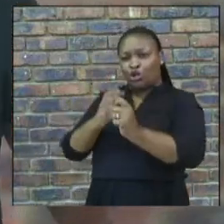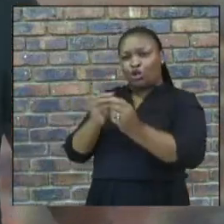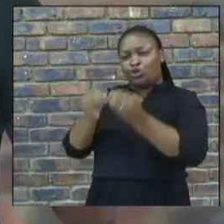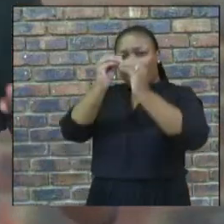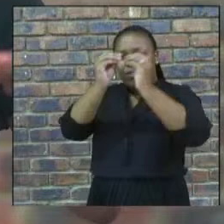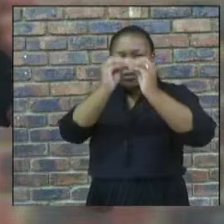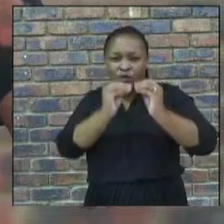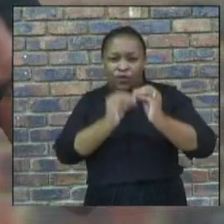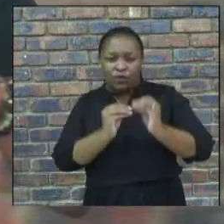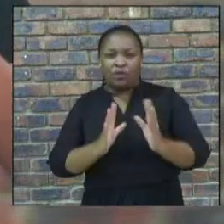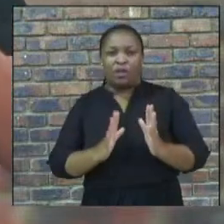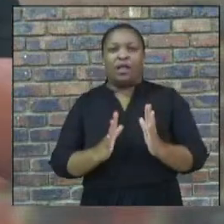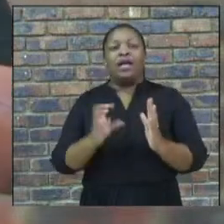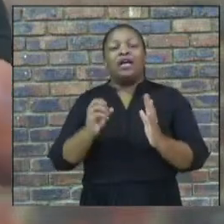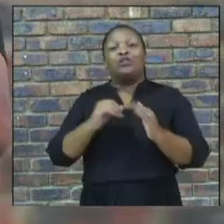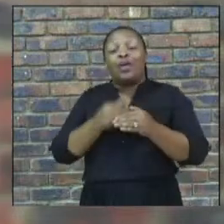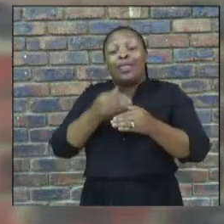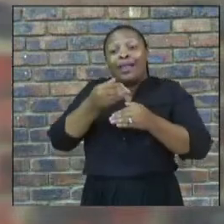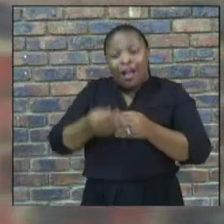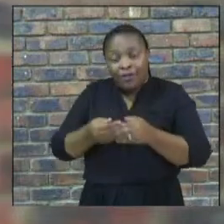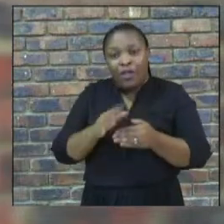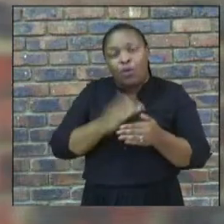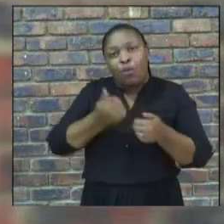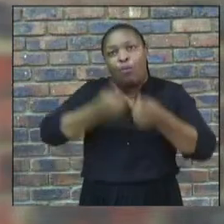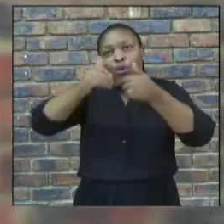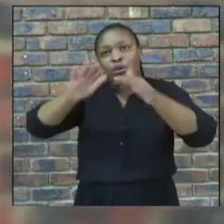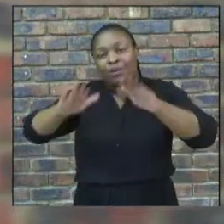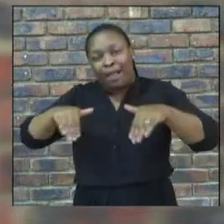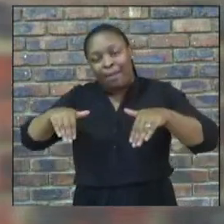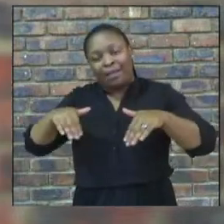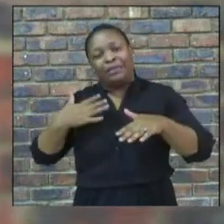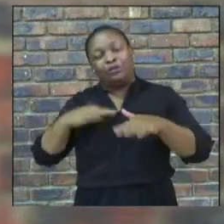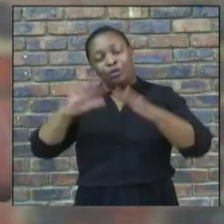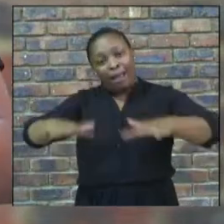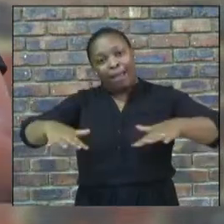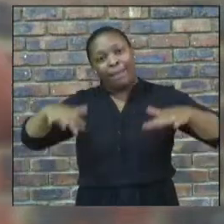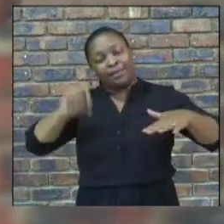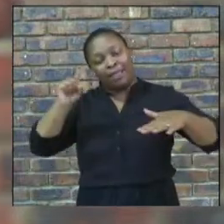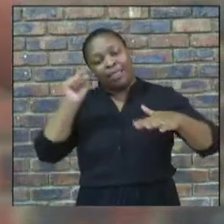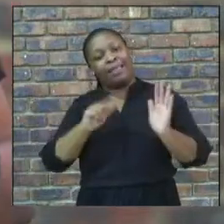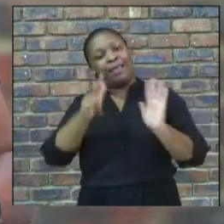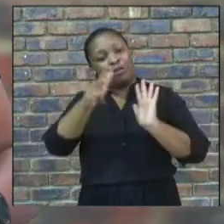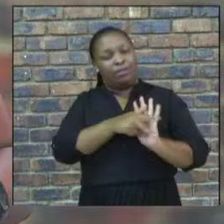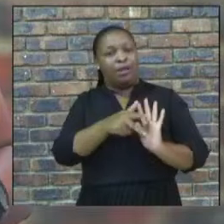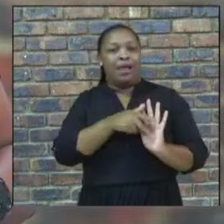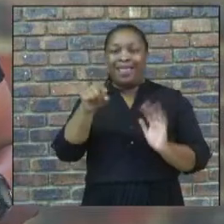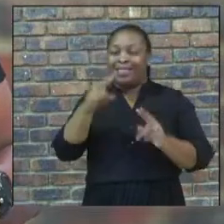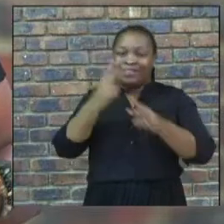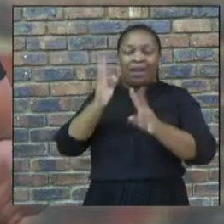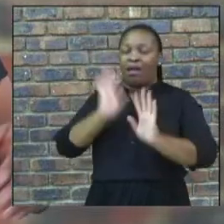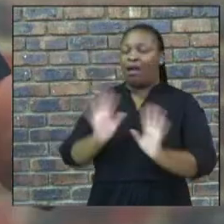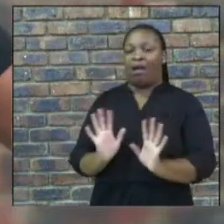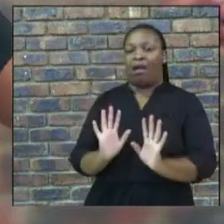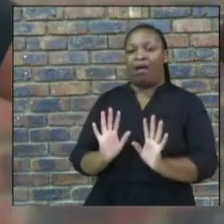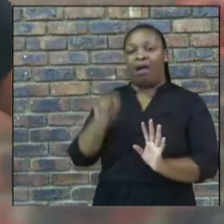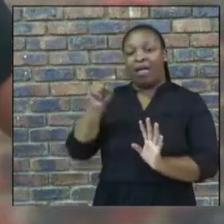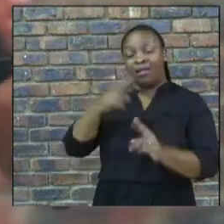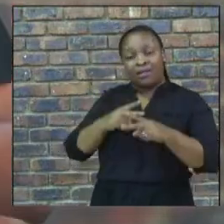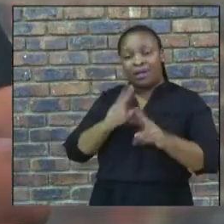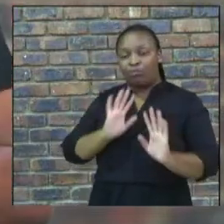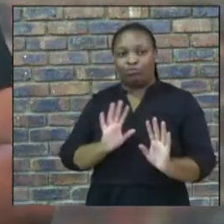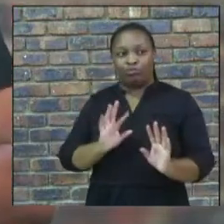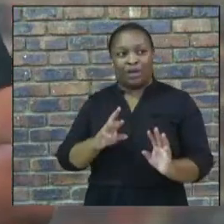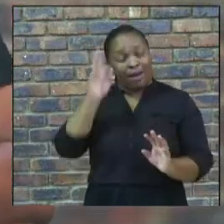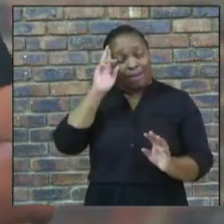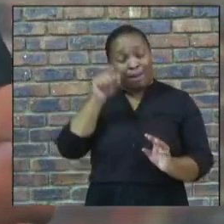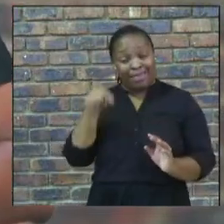become a final act of parliament. Again, so this is not final. And that is why we're